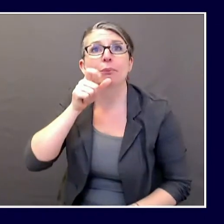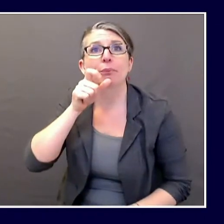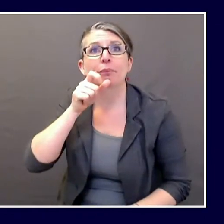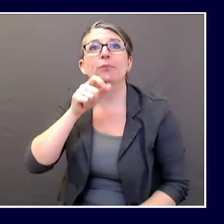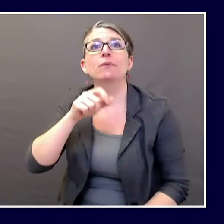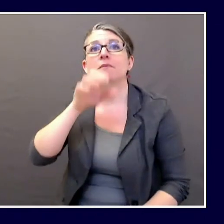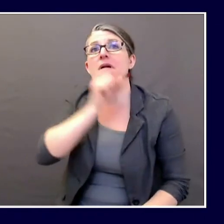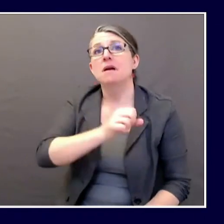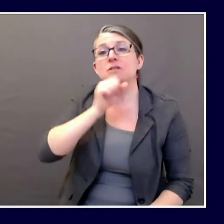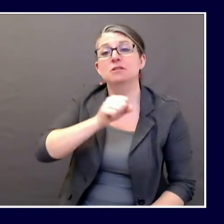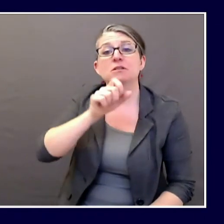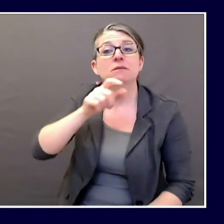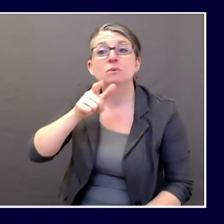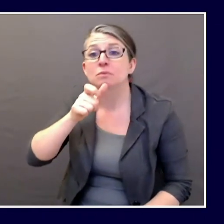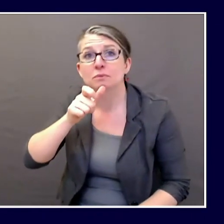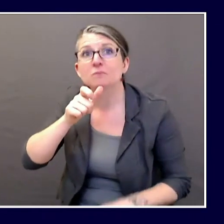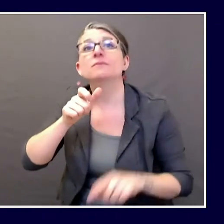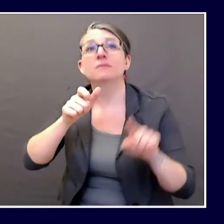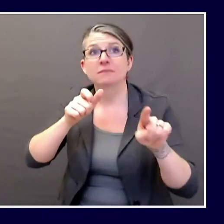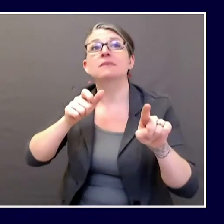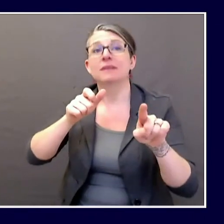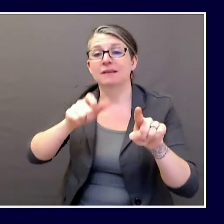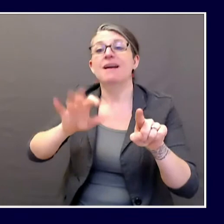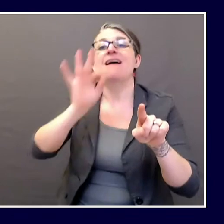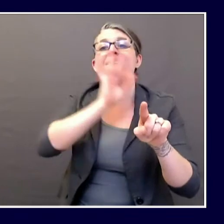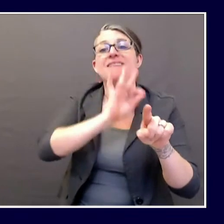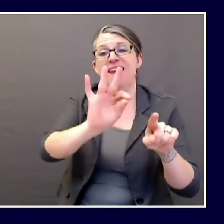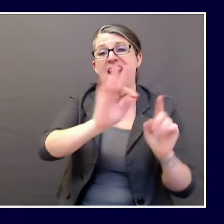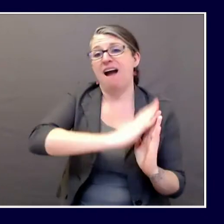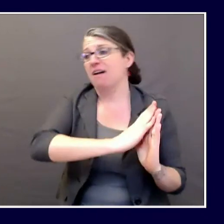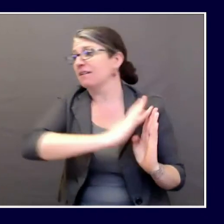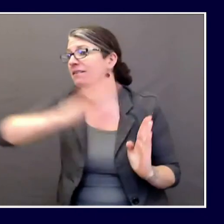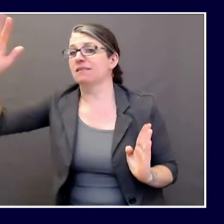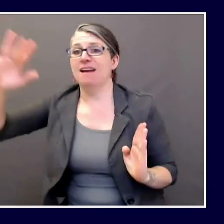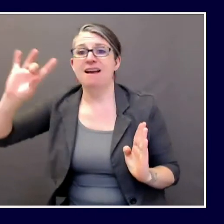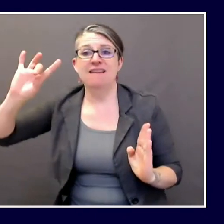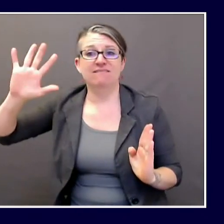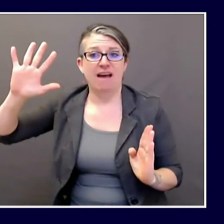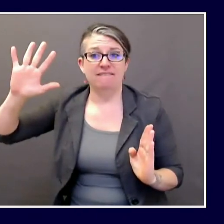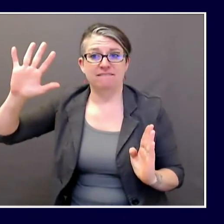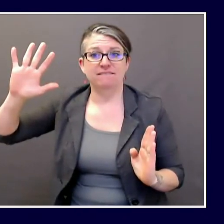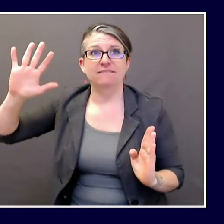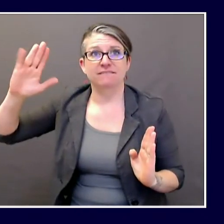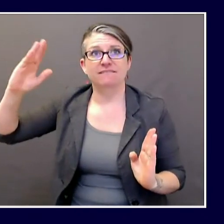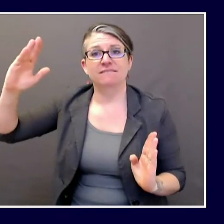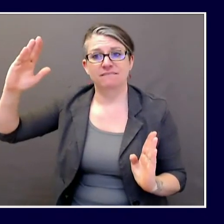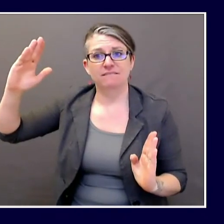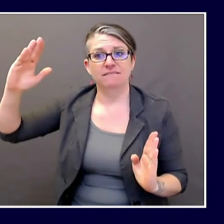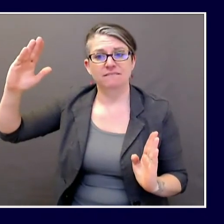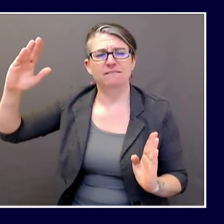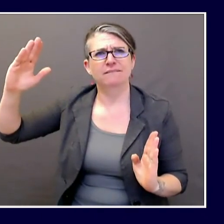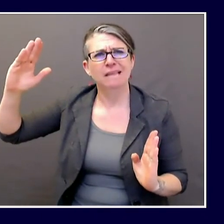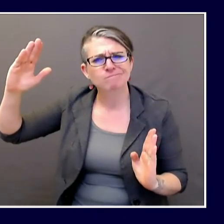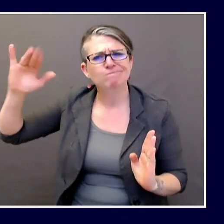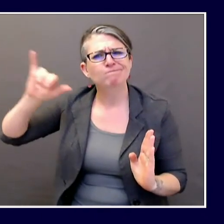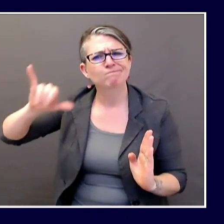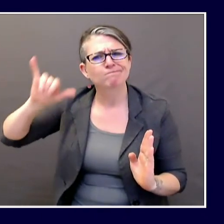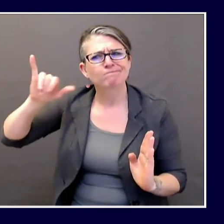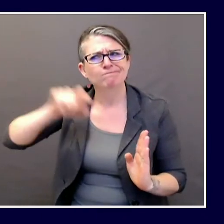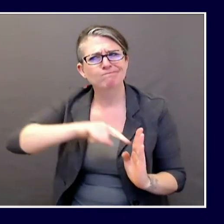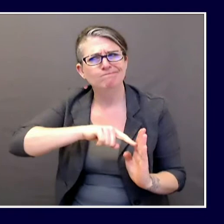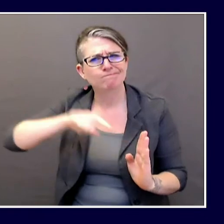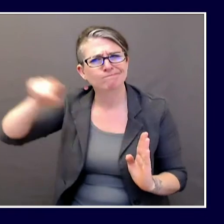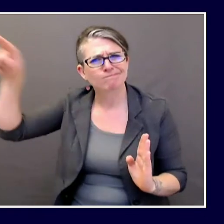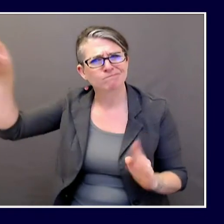85. There's been one hospitalization, and thankfully there have not been any deaths. But these cases